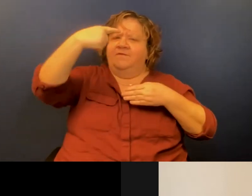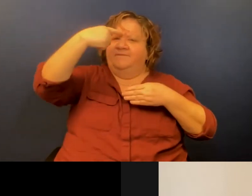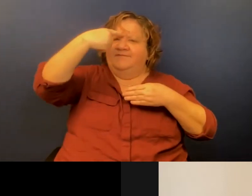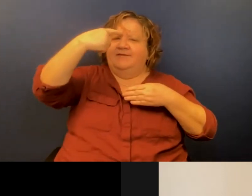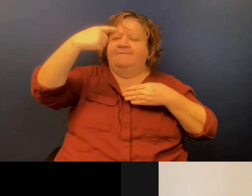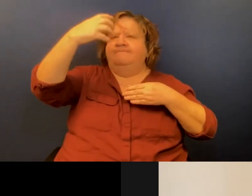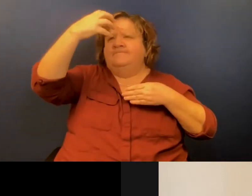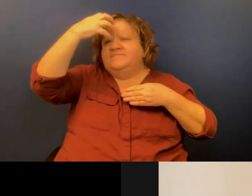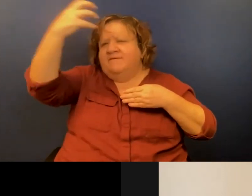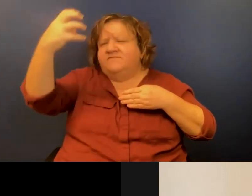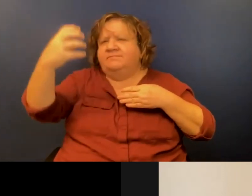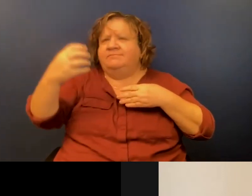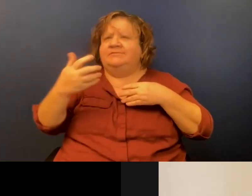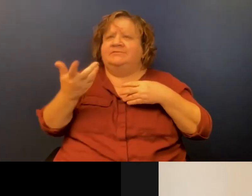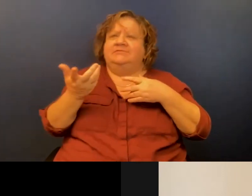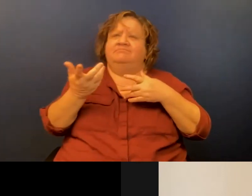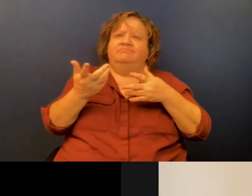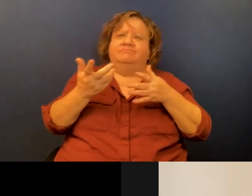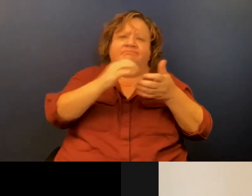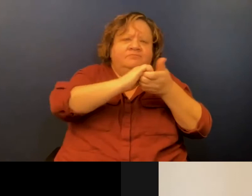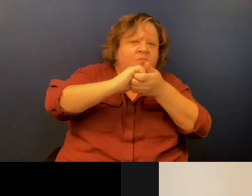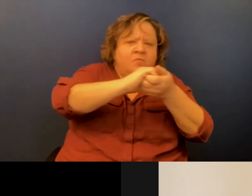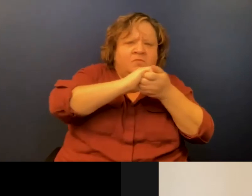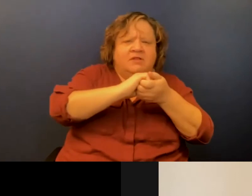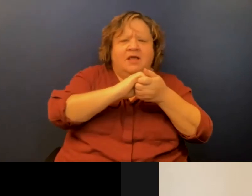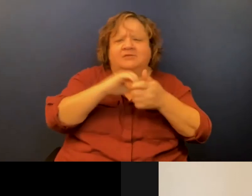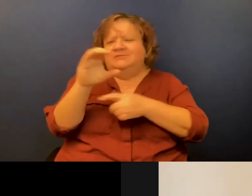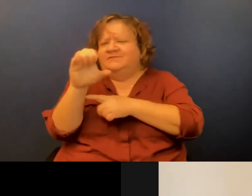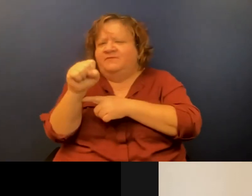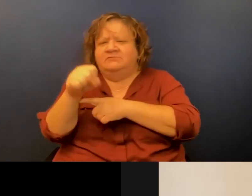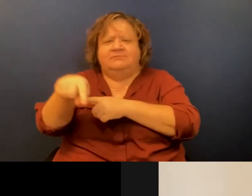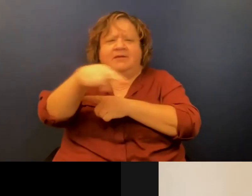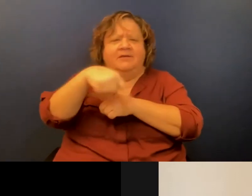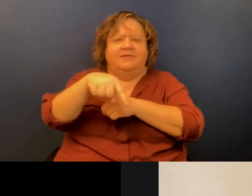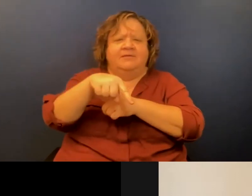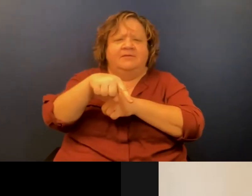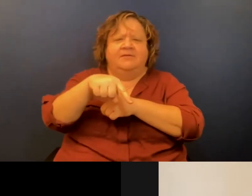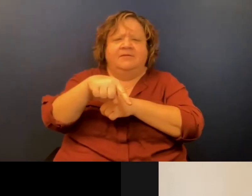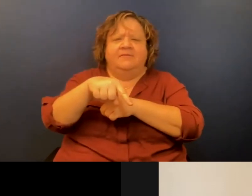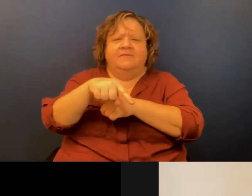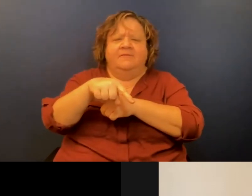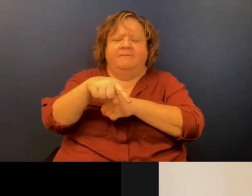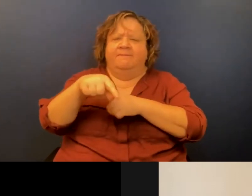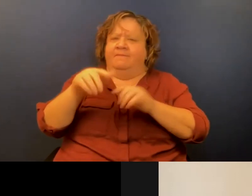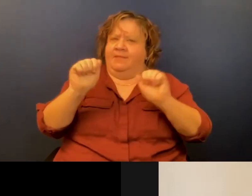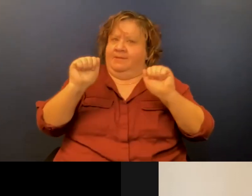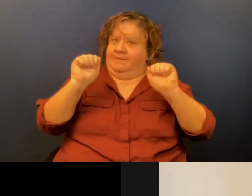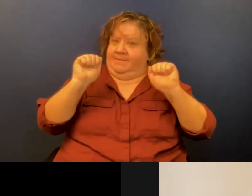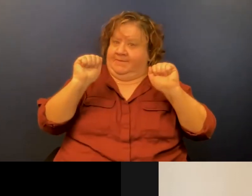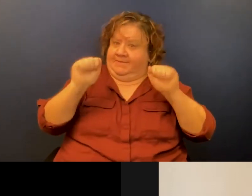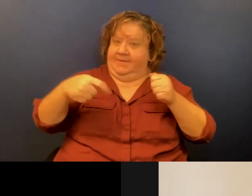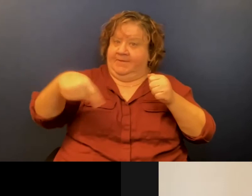think they will be able to include people with disabilities